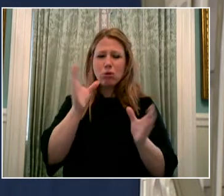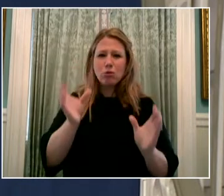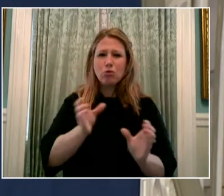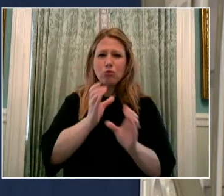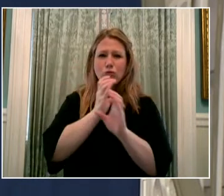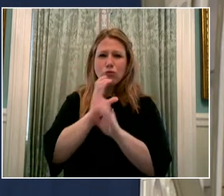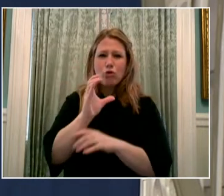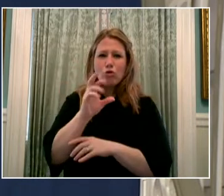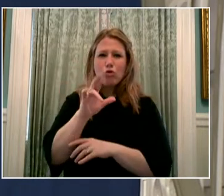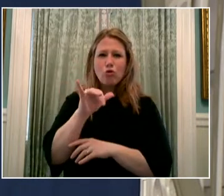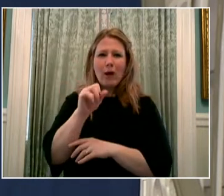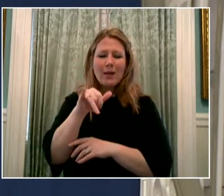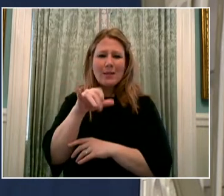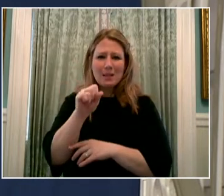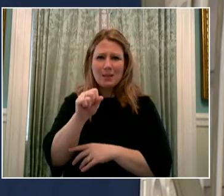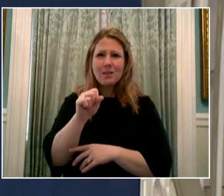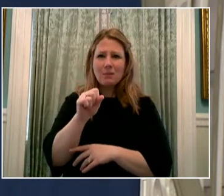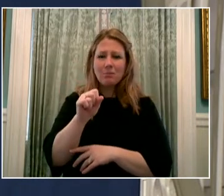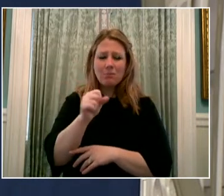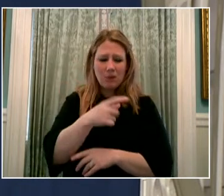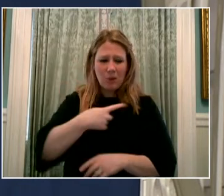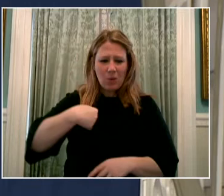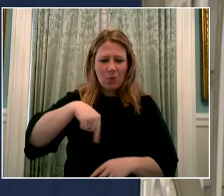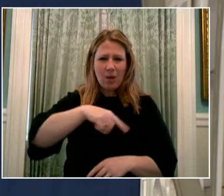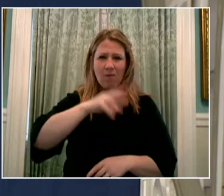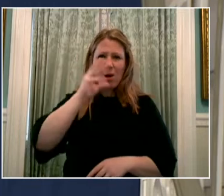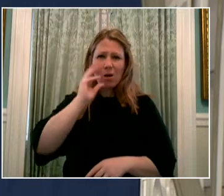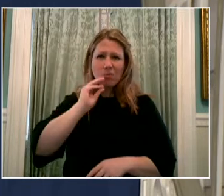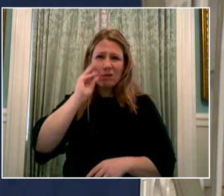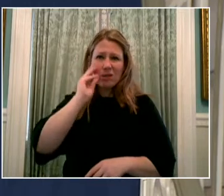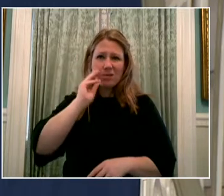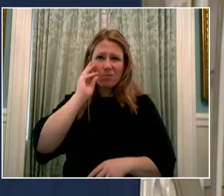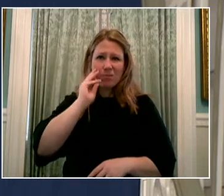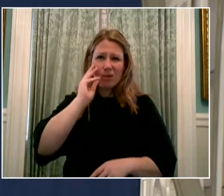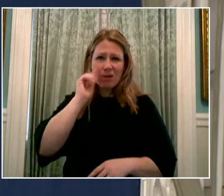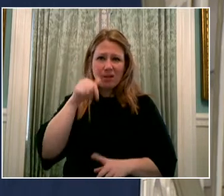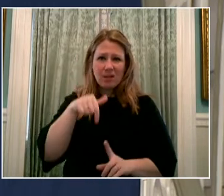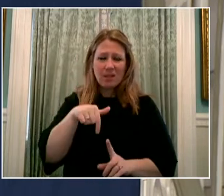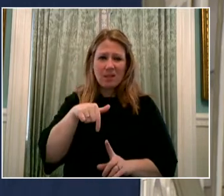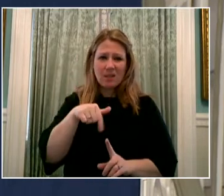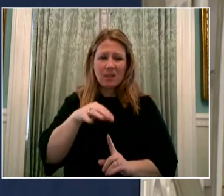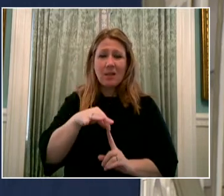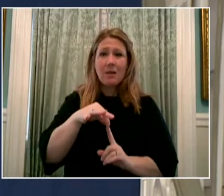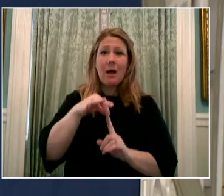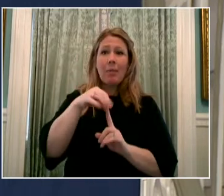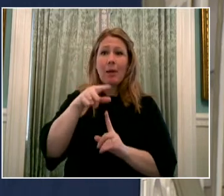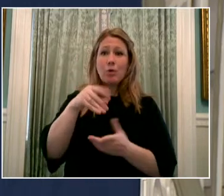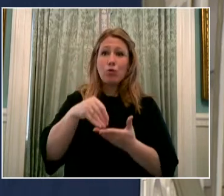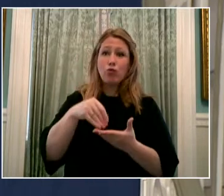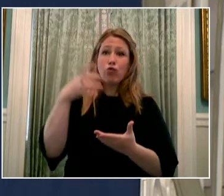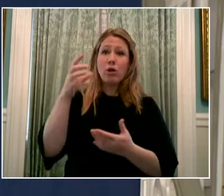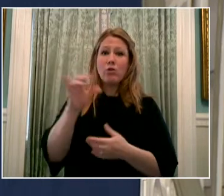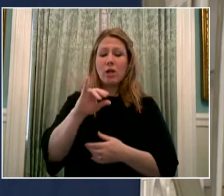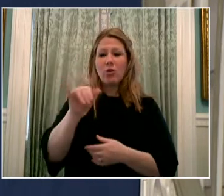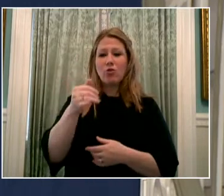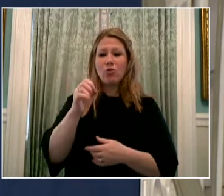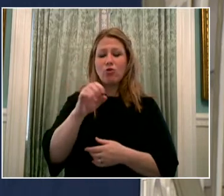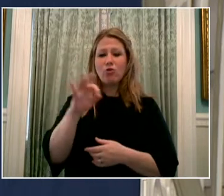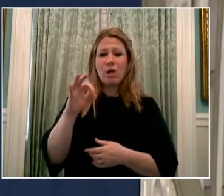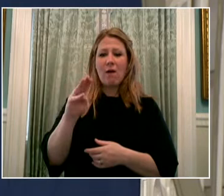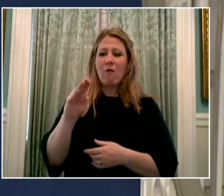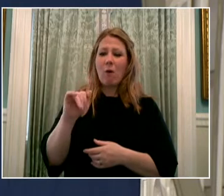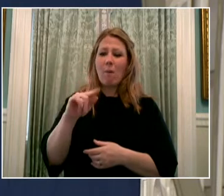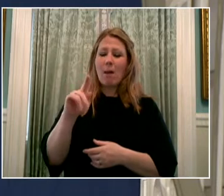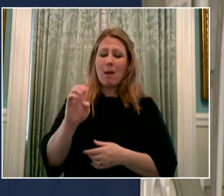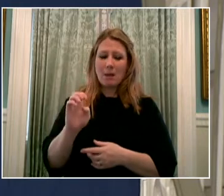in their lives, unless you're, affluent like Jeff Mays. The rest of us we struggled. There were